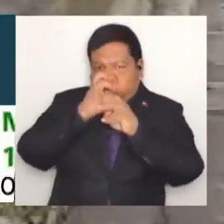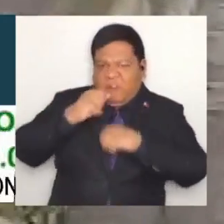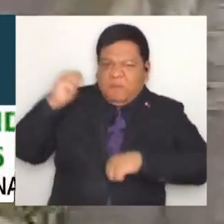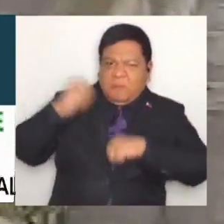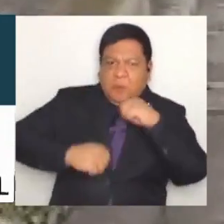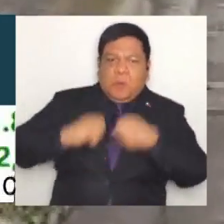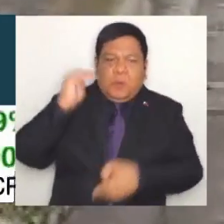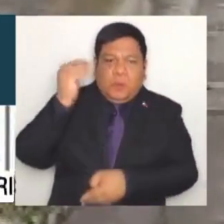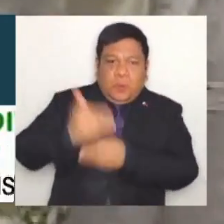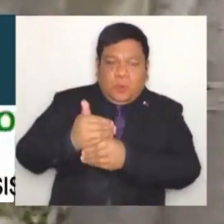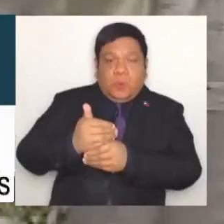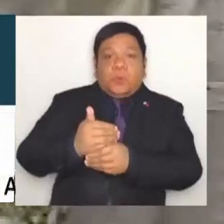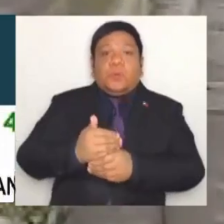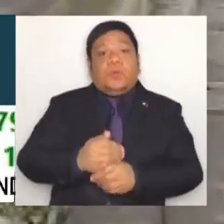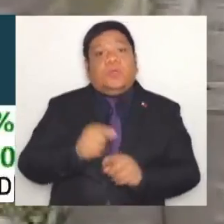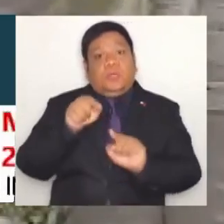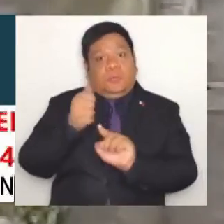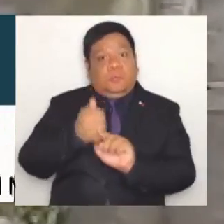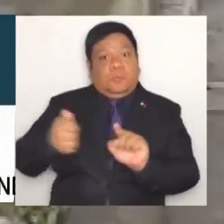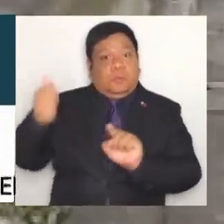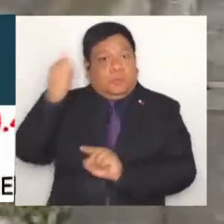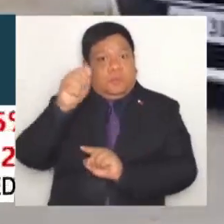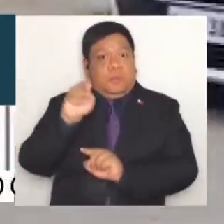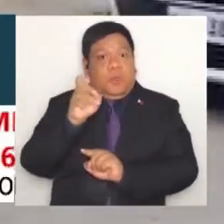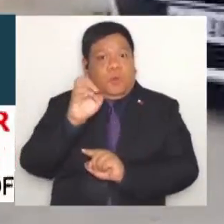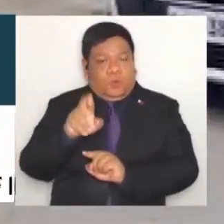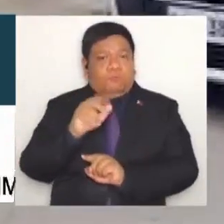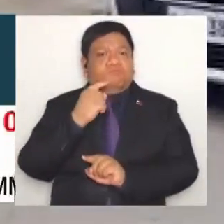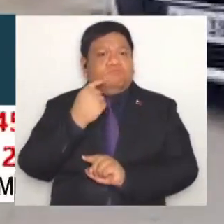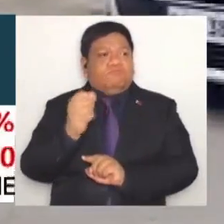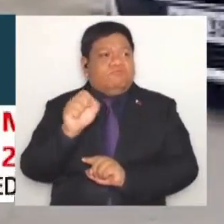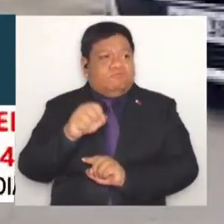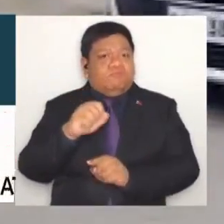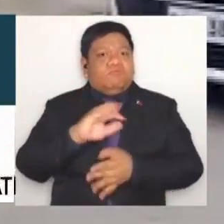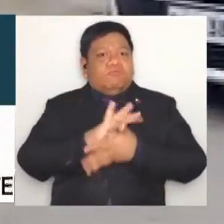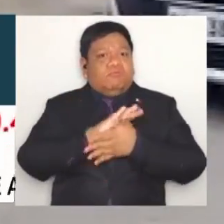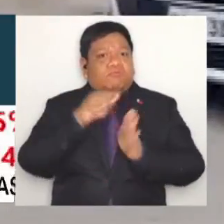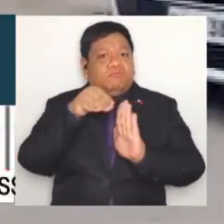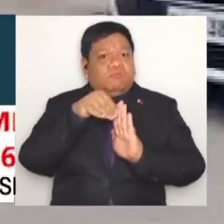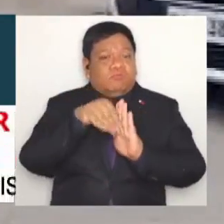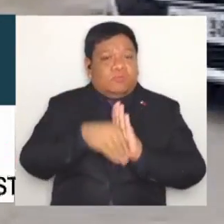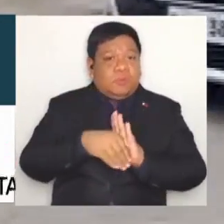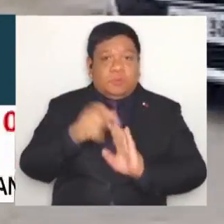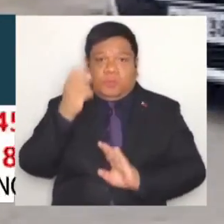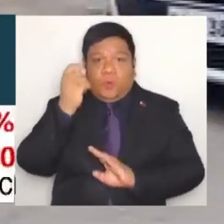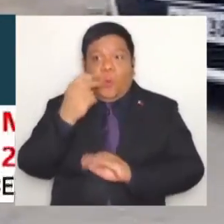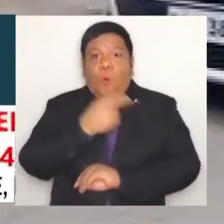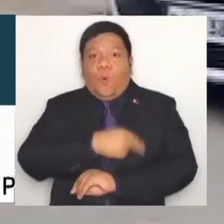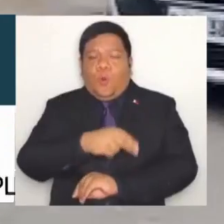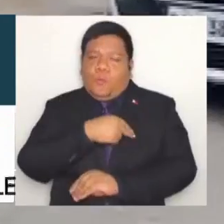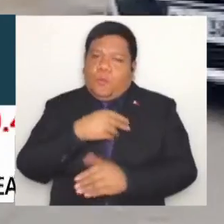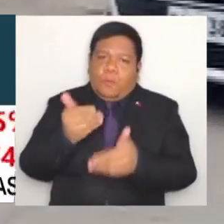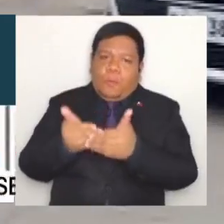of COVID-19 cases in the city is decreasing, hospitals are now operating at almost full capacity.